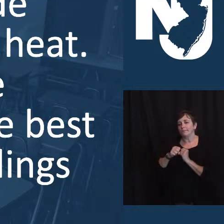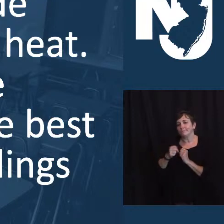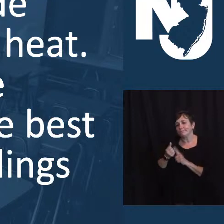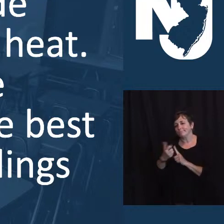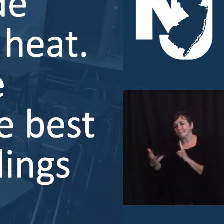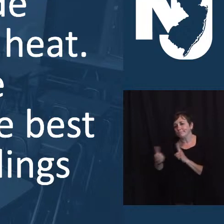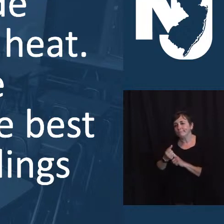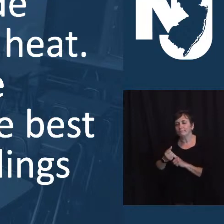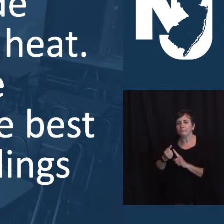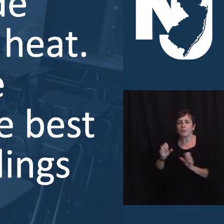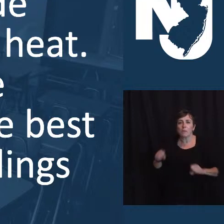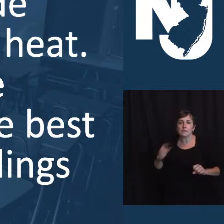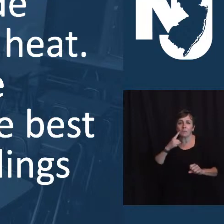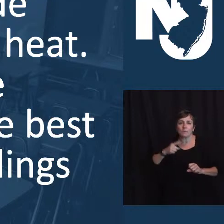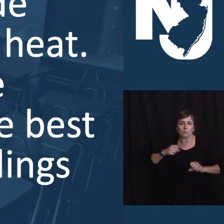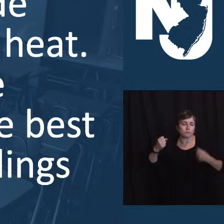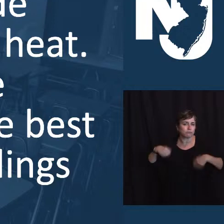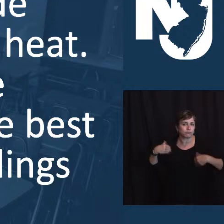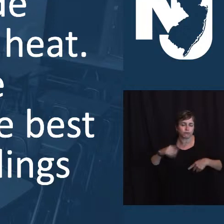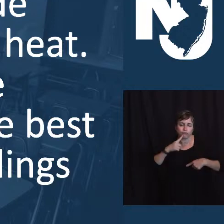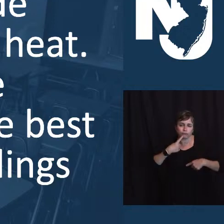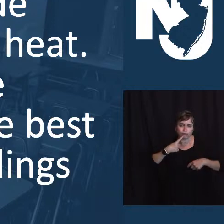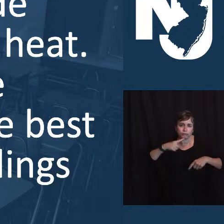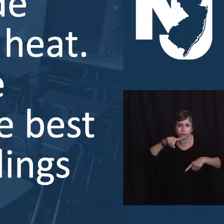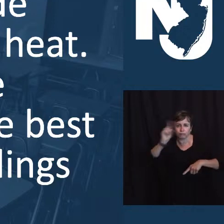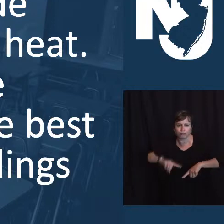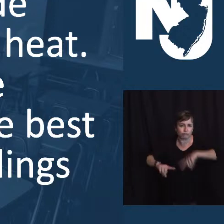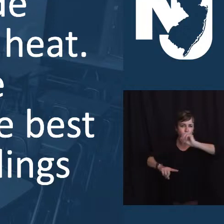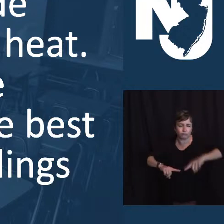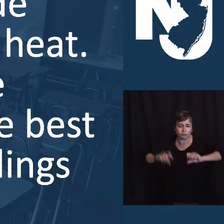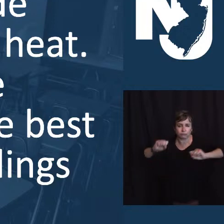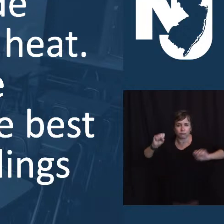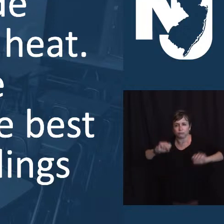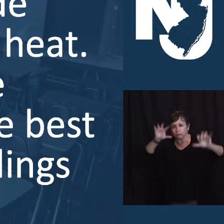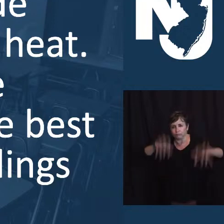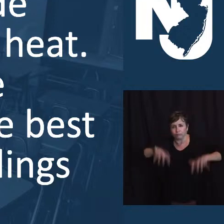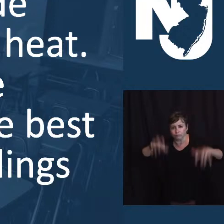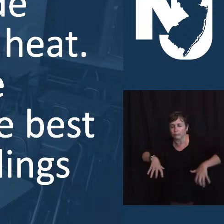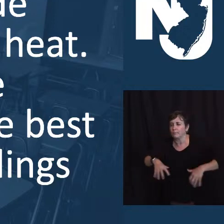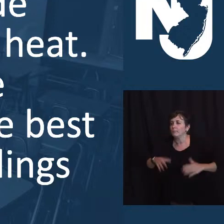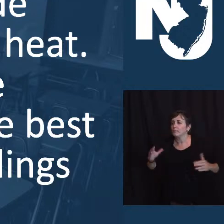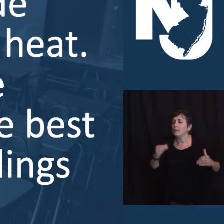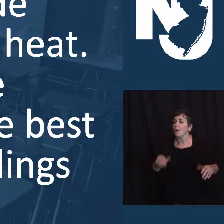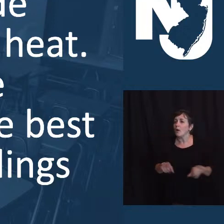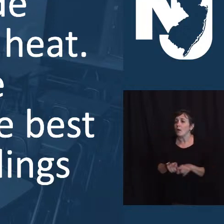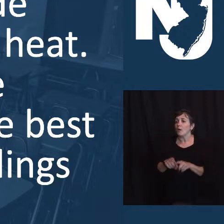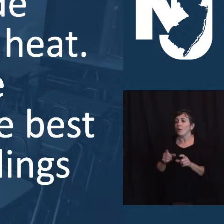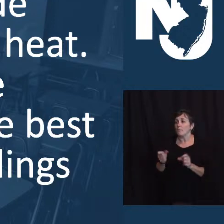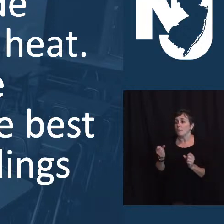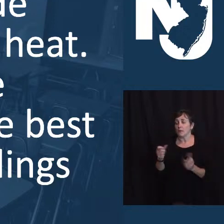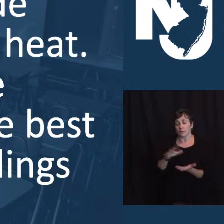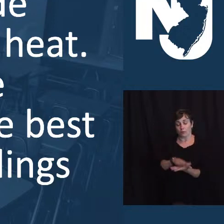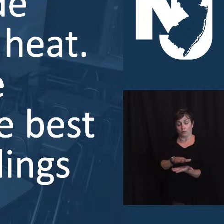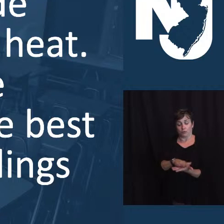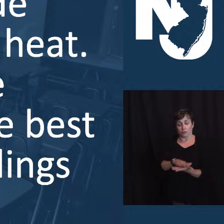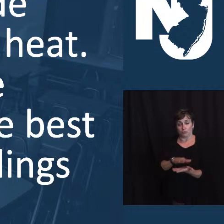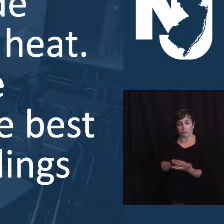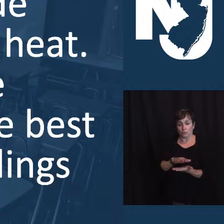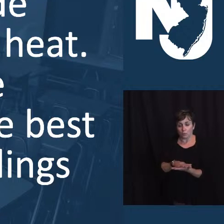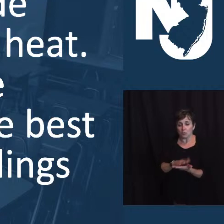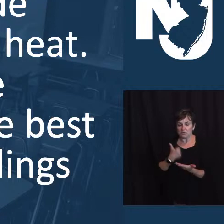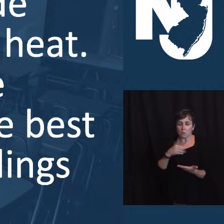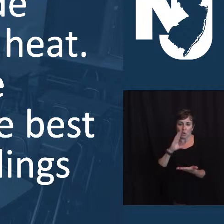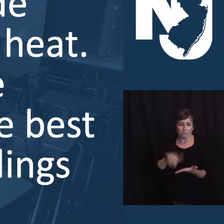for some severe thunderstorms later. As a reminder to all school officials, our current masking requirements do include